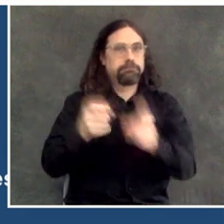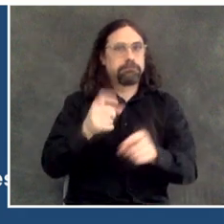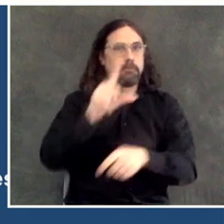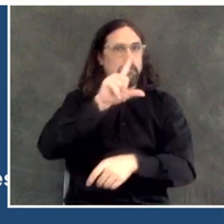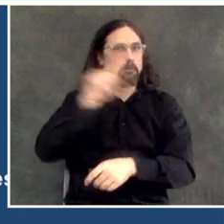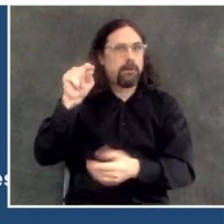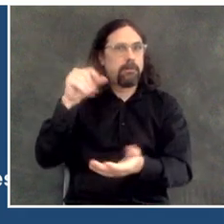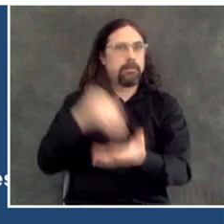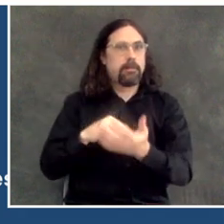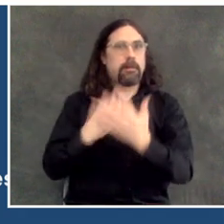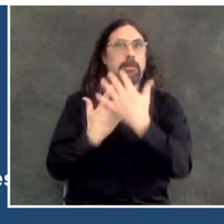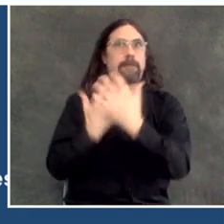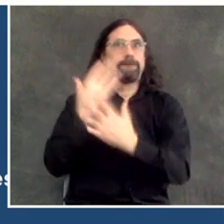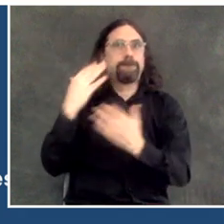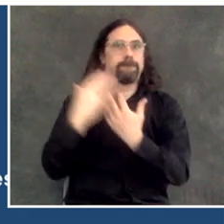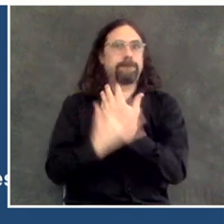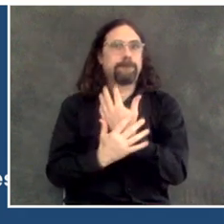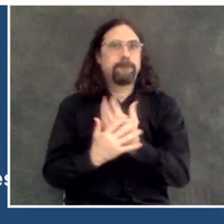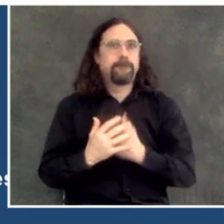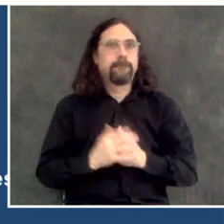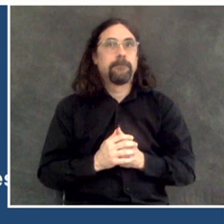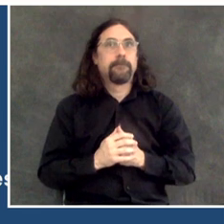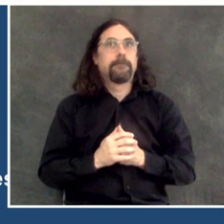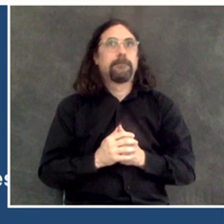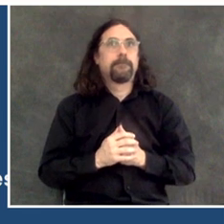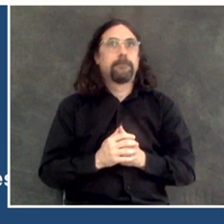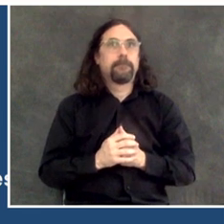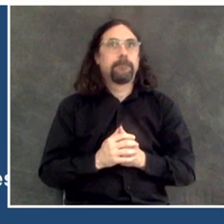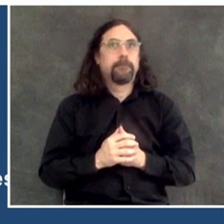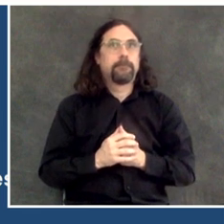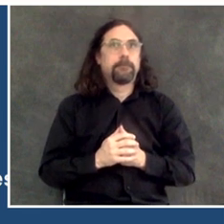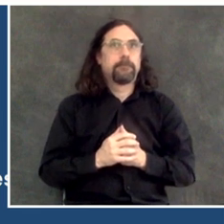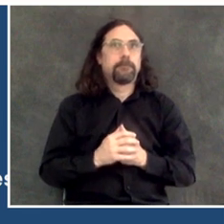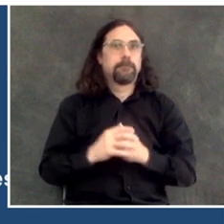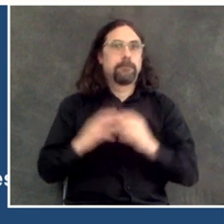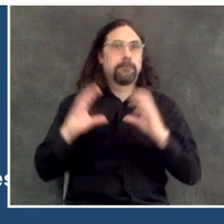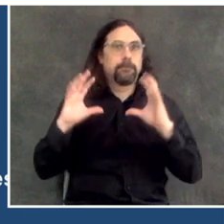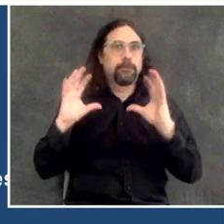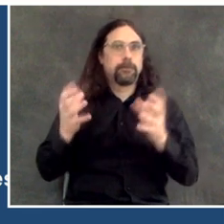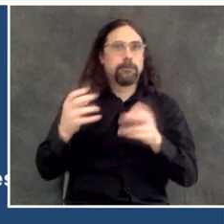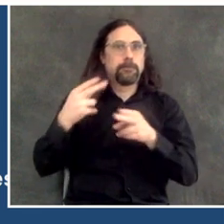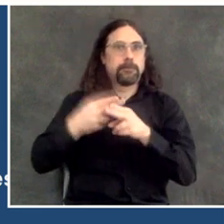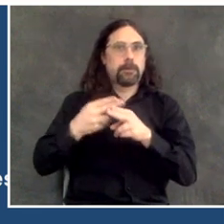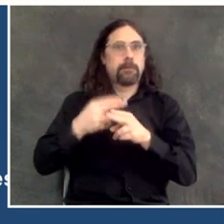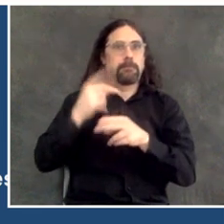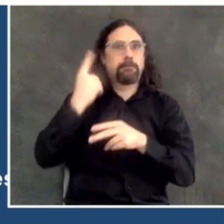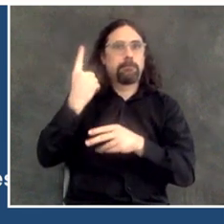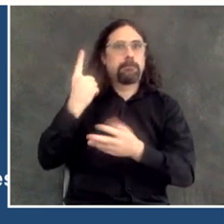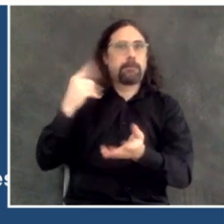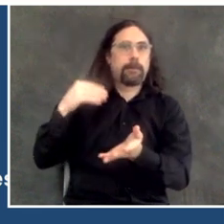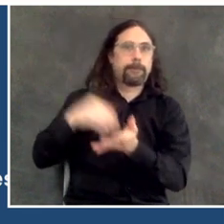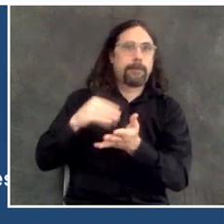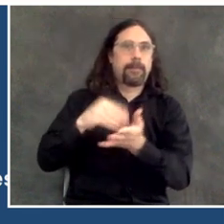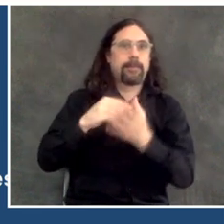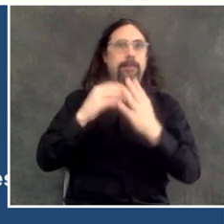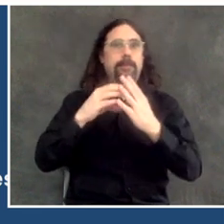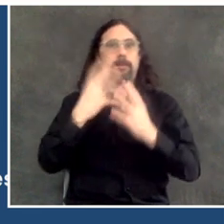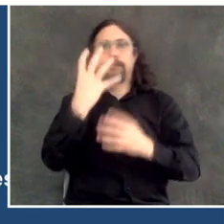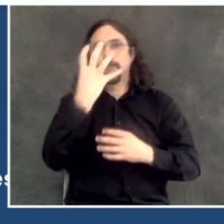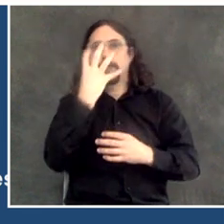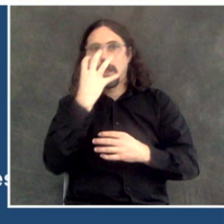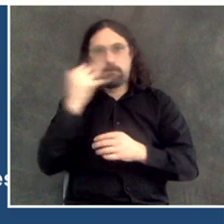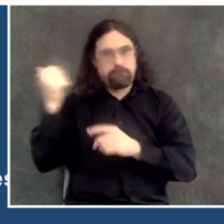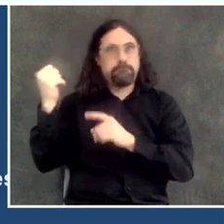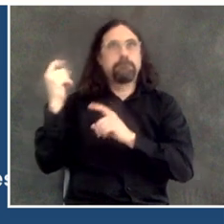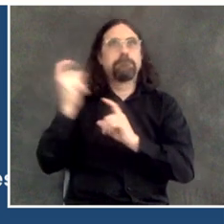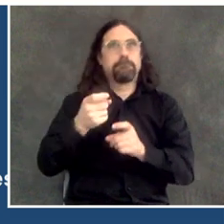organization has sent us 1,000 respirators. Ford has sent 50,000 face shields.